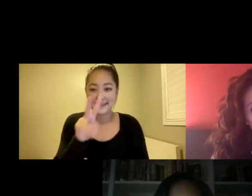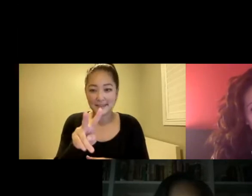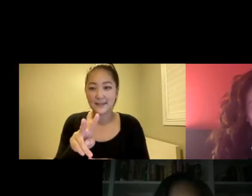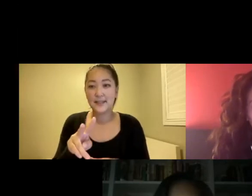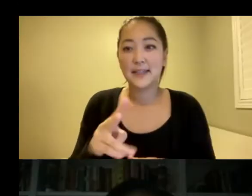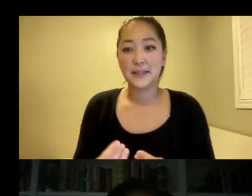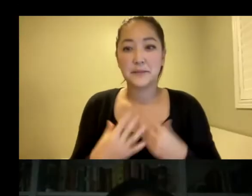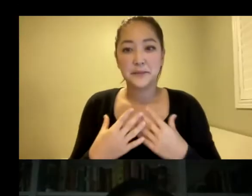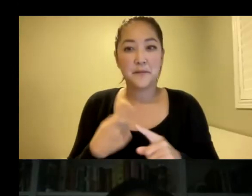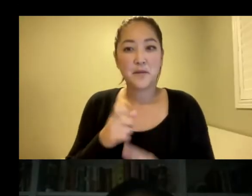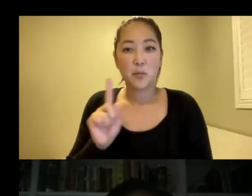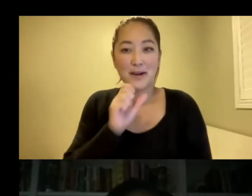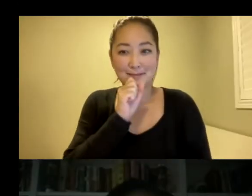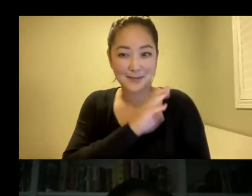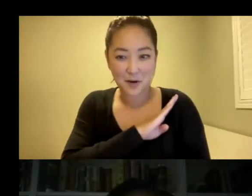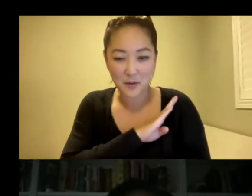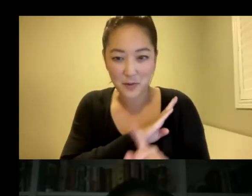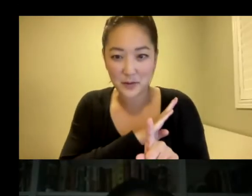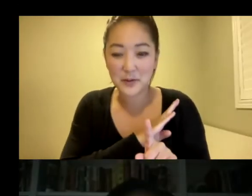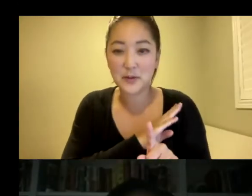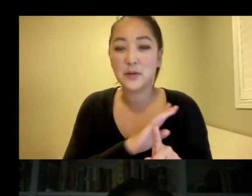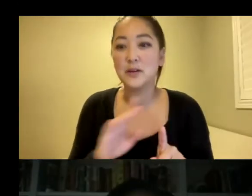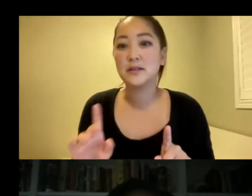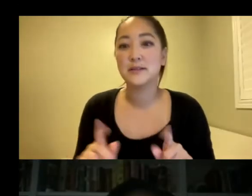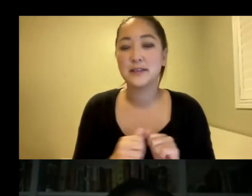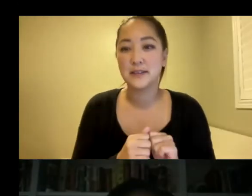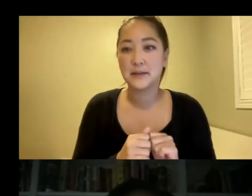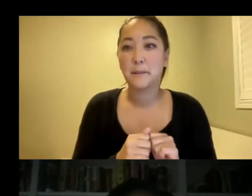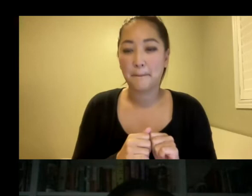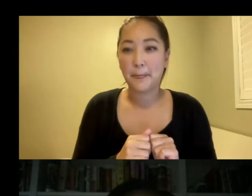by where Fiona grew up, but also inspired by the amount of time